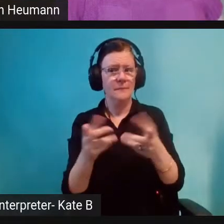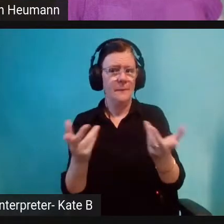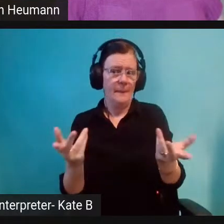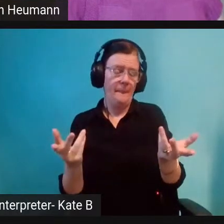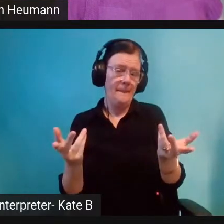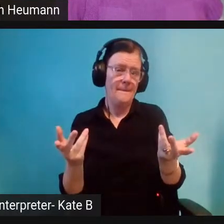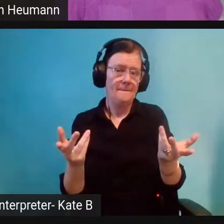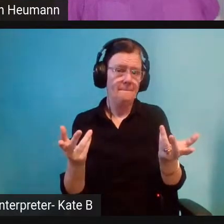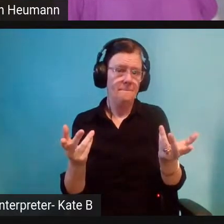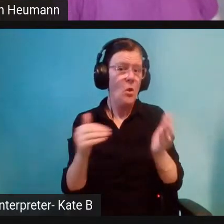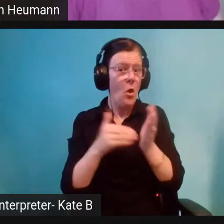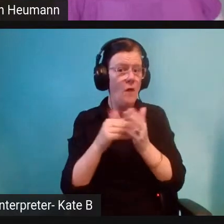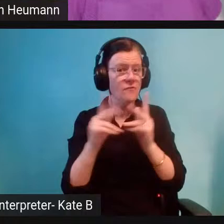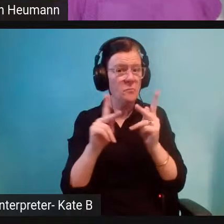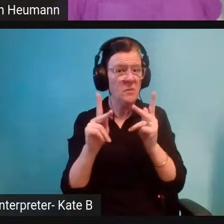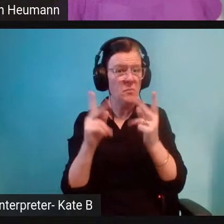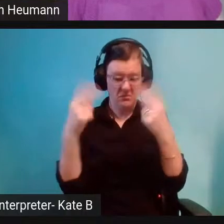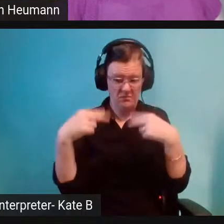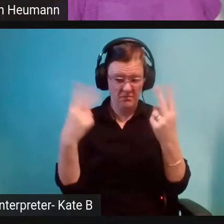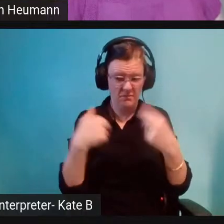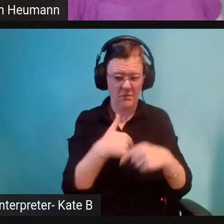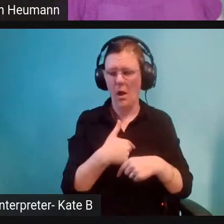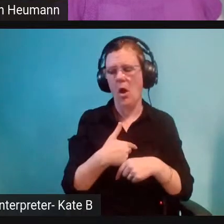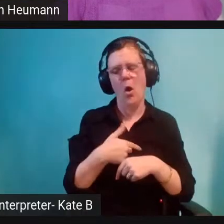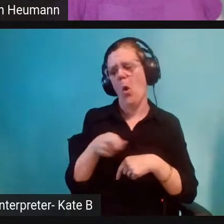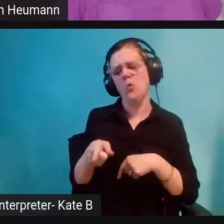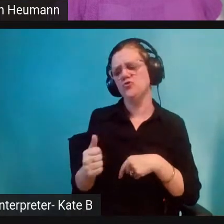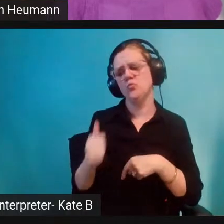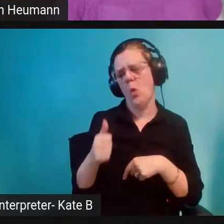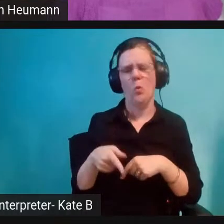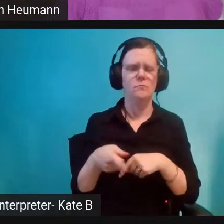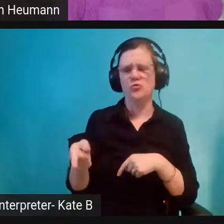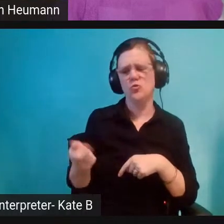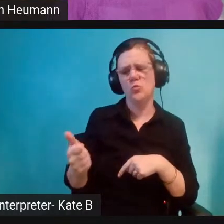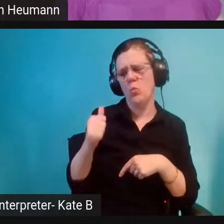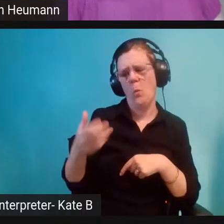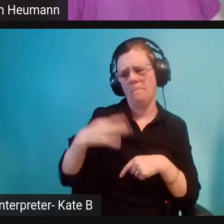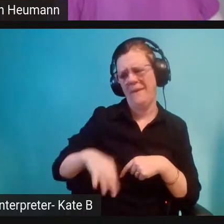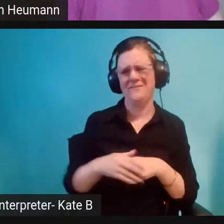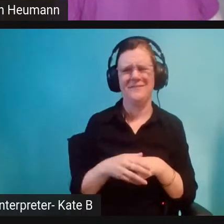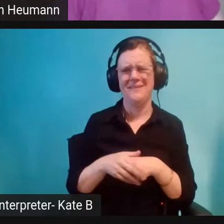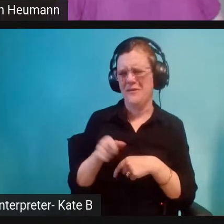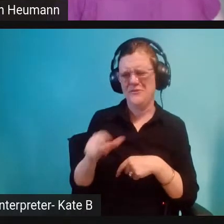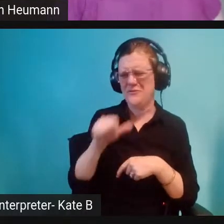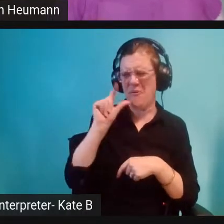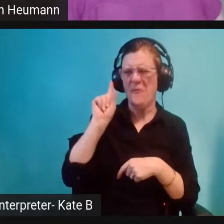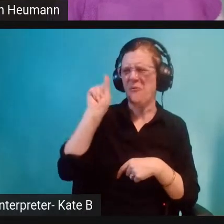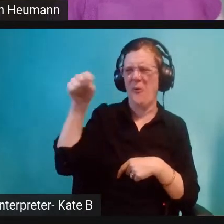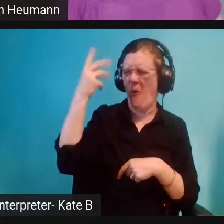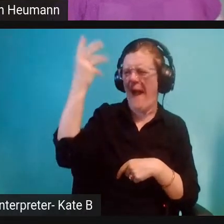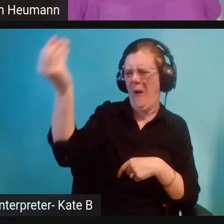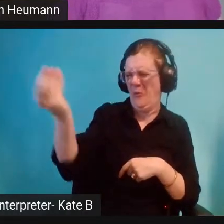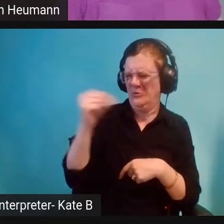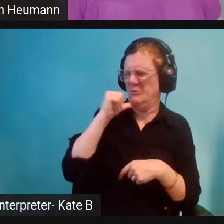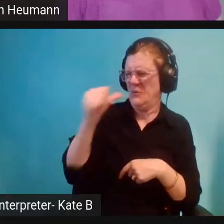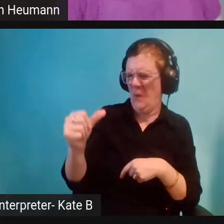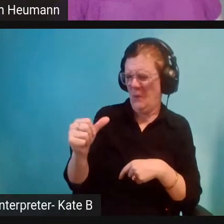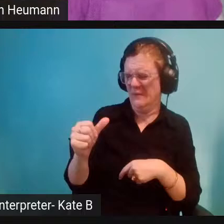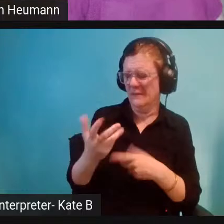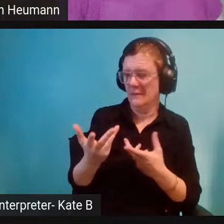that presumes we couldn't use, we wouldn't benefit, where would we go? And now what we